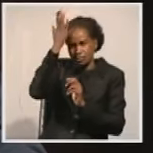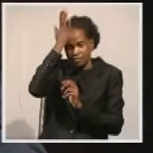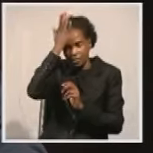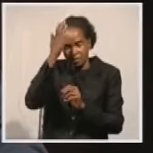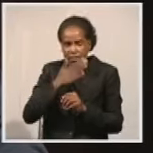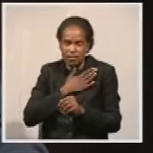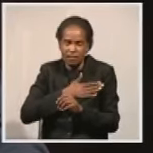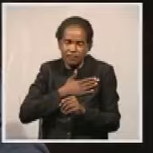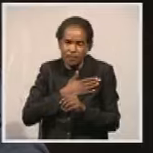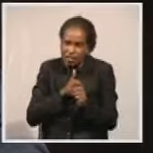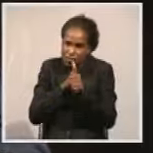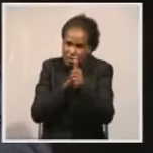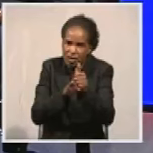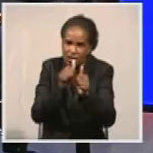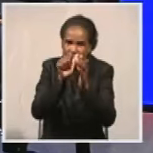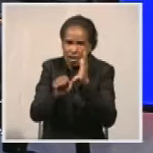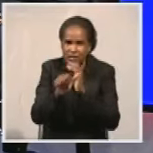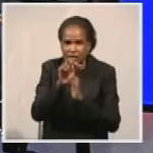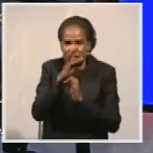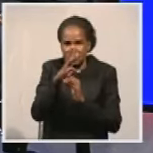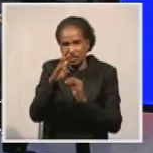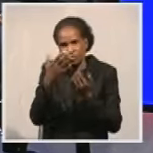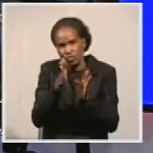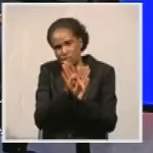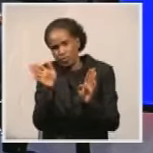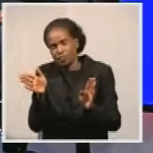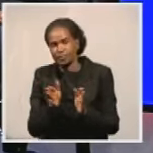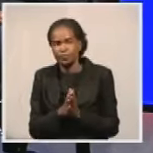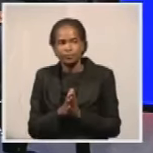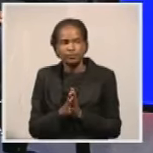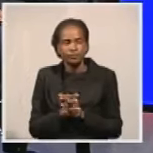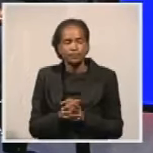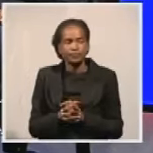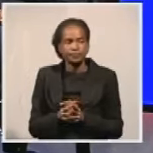66? You know, there was a time